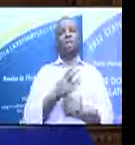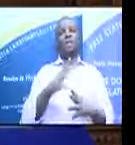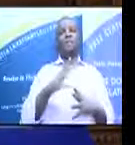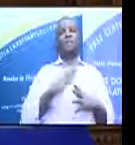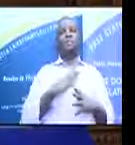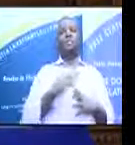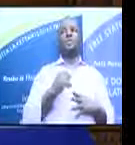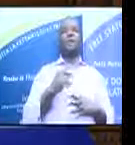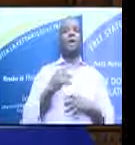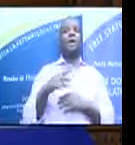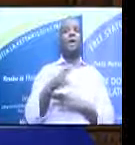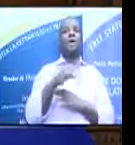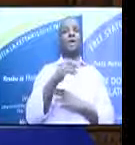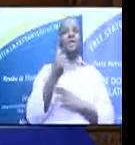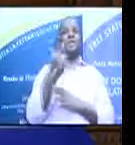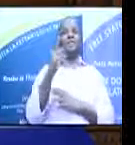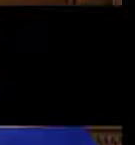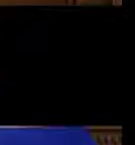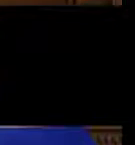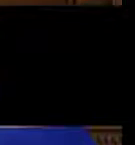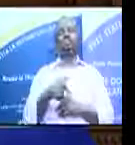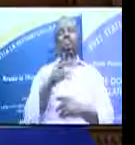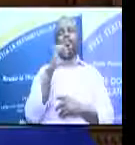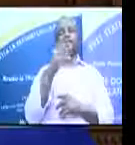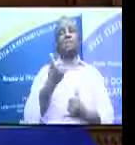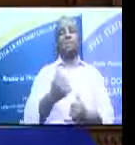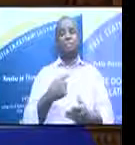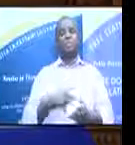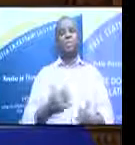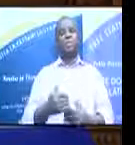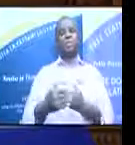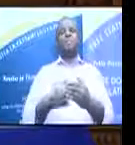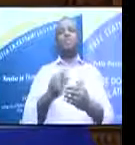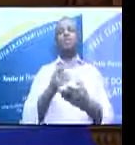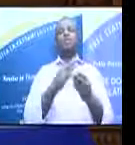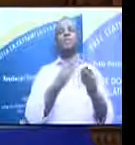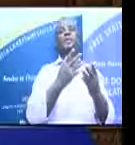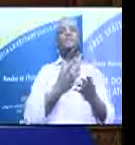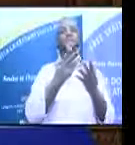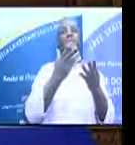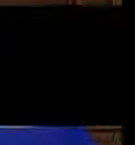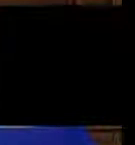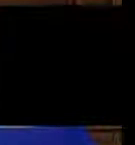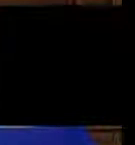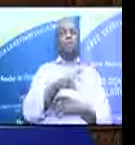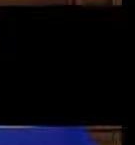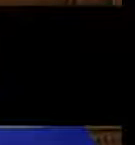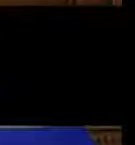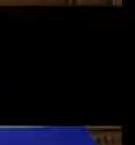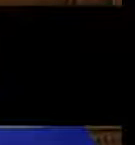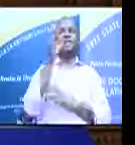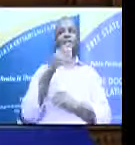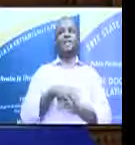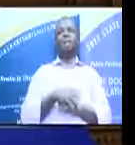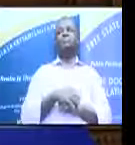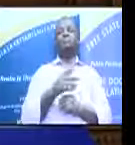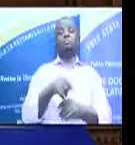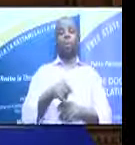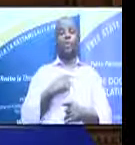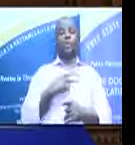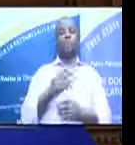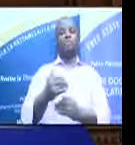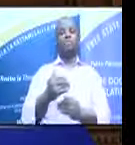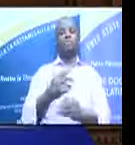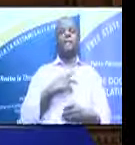to say a total of 67 of the students are currently doing community service across the province. These are earmarked to be placed in permanent